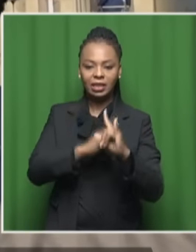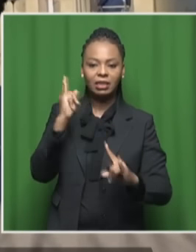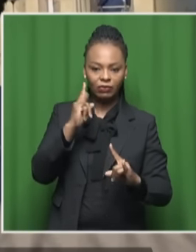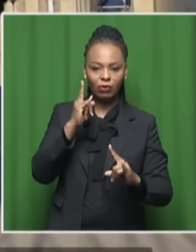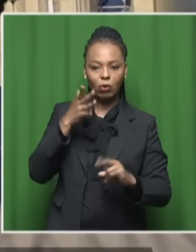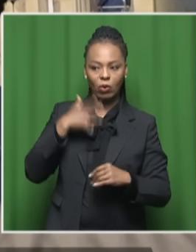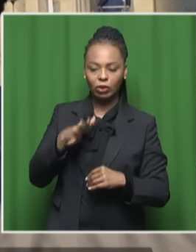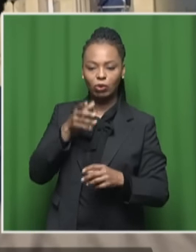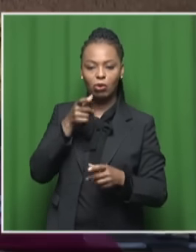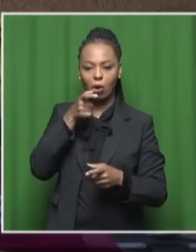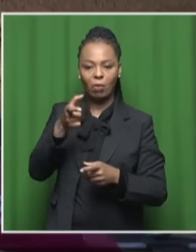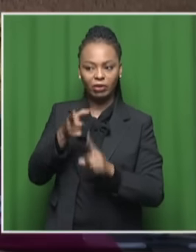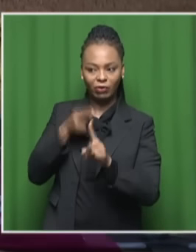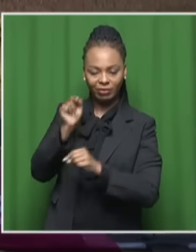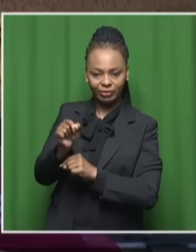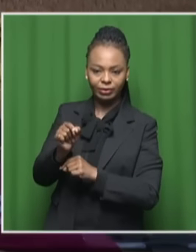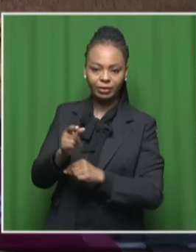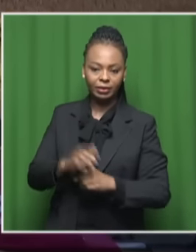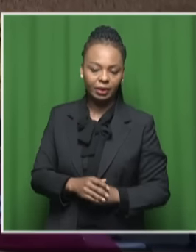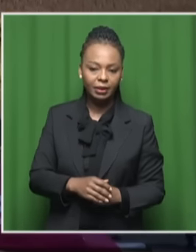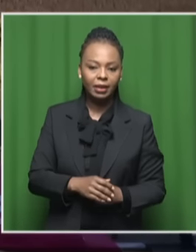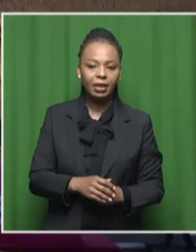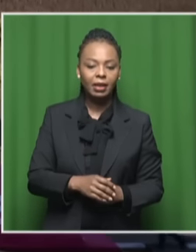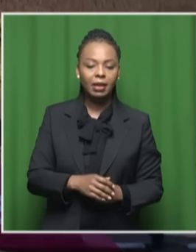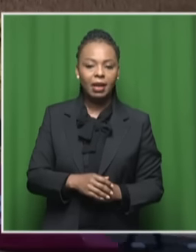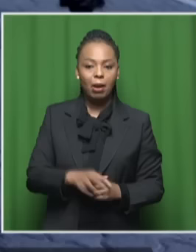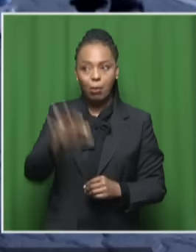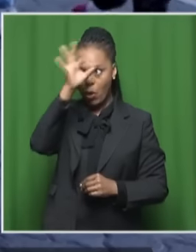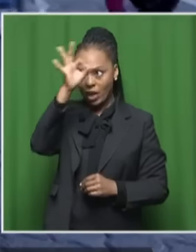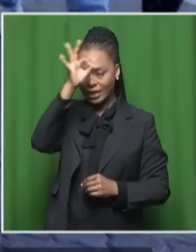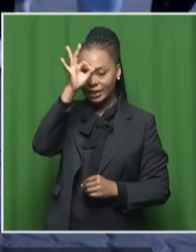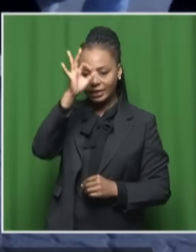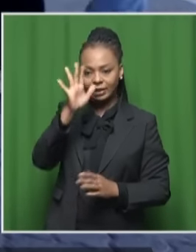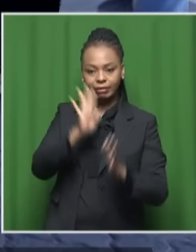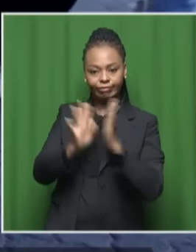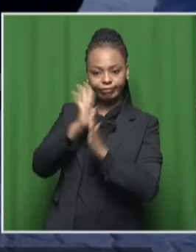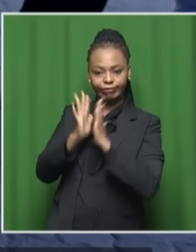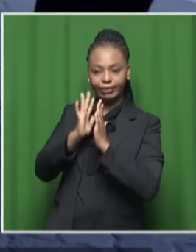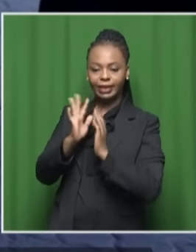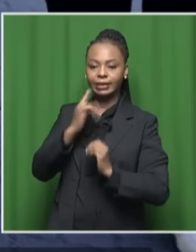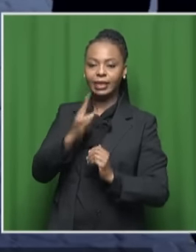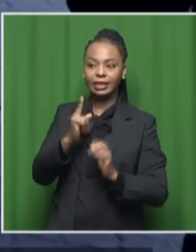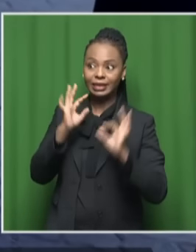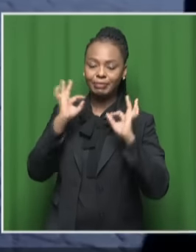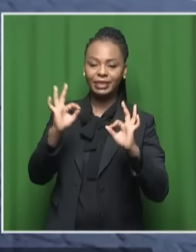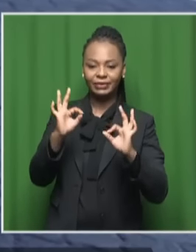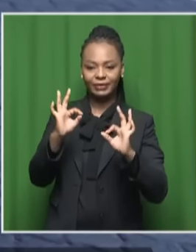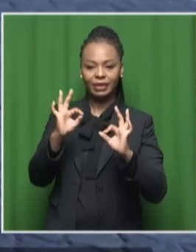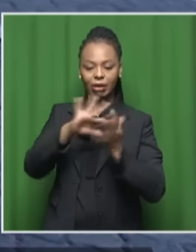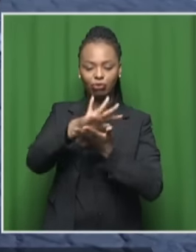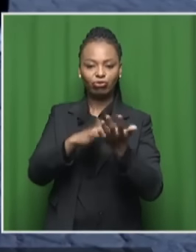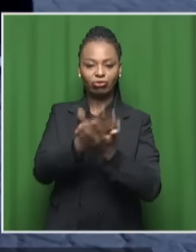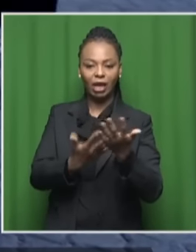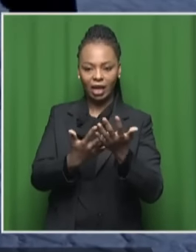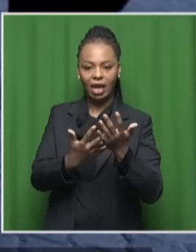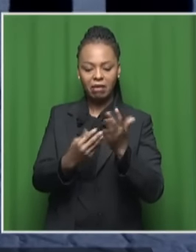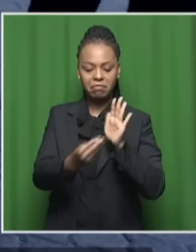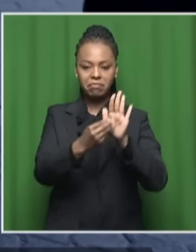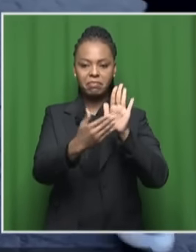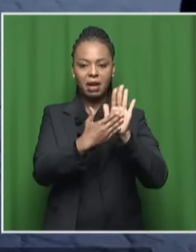this report, while police cited that they do not have a specific category that classifies suicide as